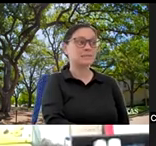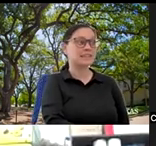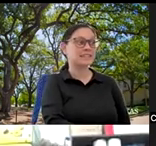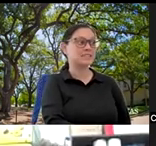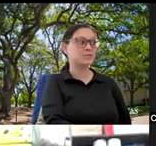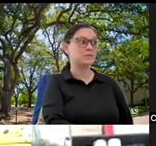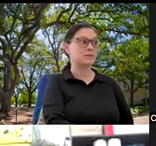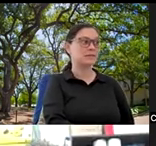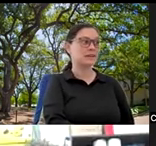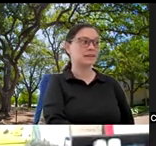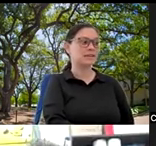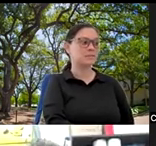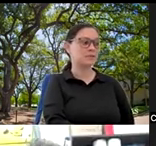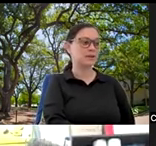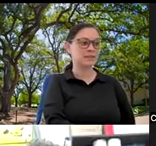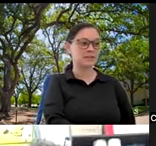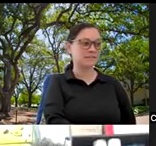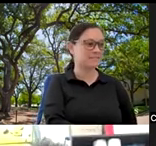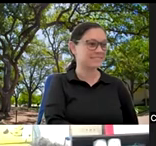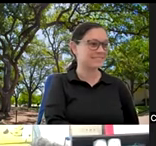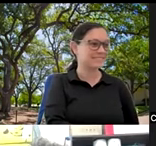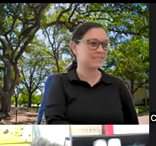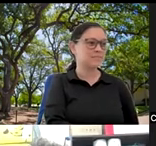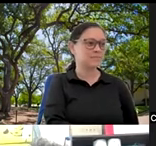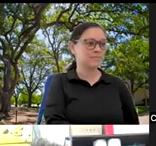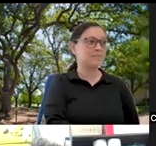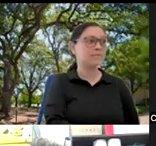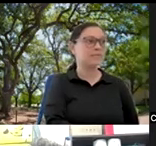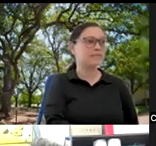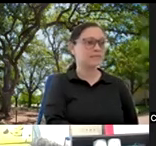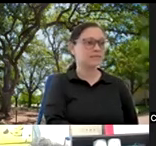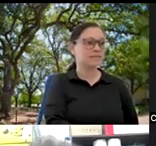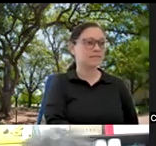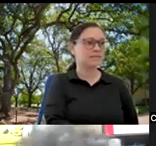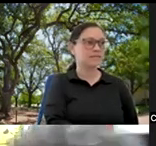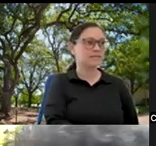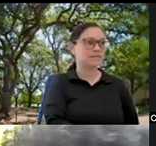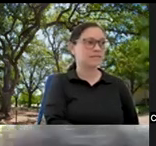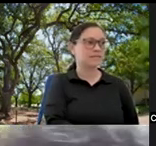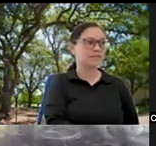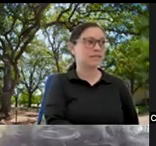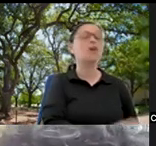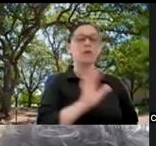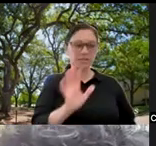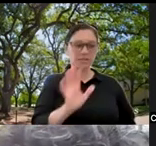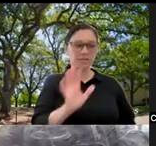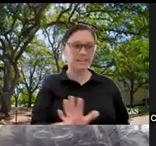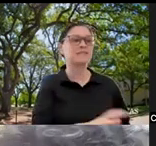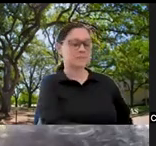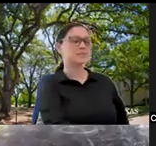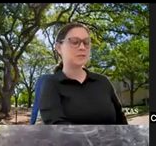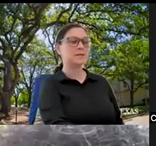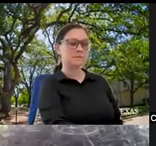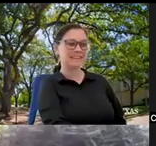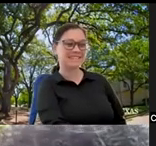Yeah, you may need to join with computer audio. Nicole, I think we've gone through all of our council members. Oh, all the council